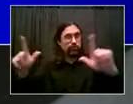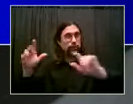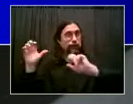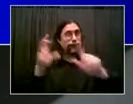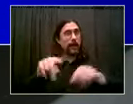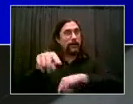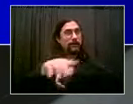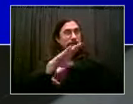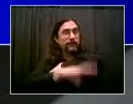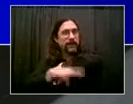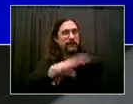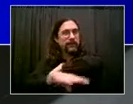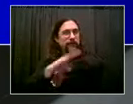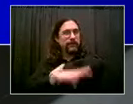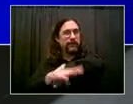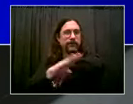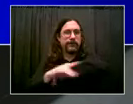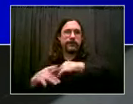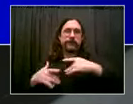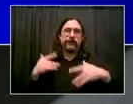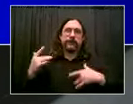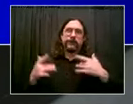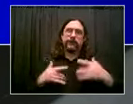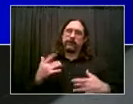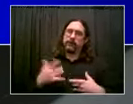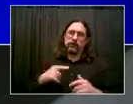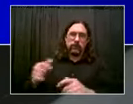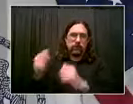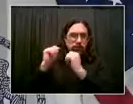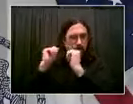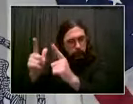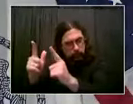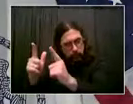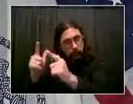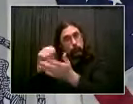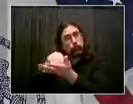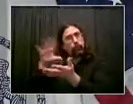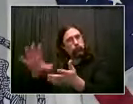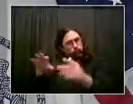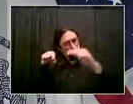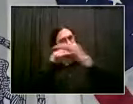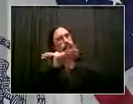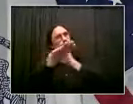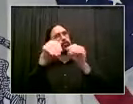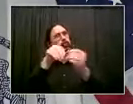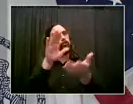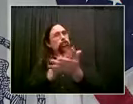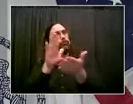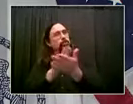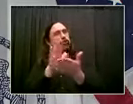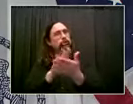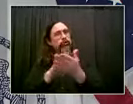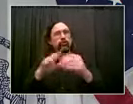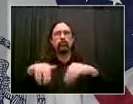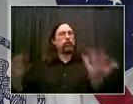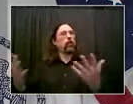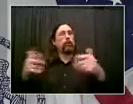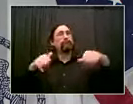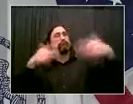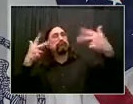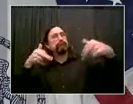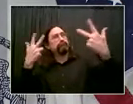Now, I want you to get a little more sense of what this means. So I'm going to turn to a live correspondent, live from the